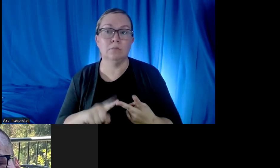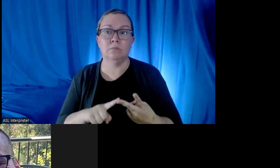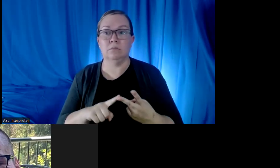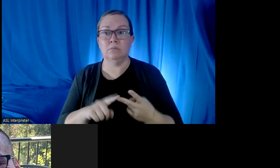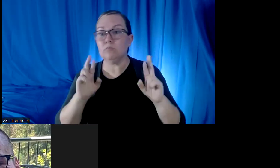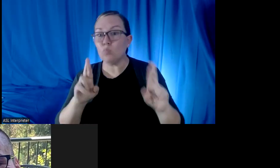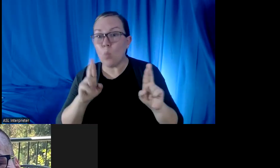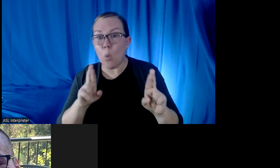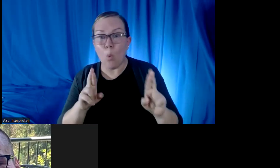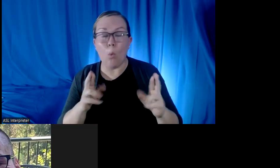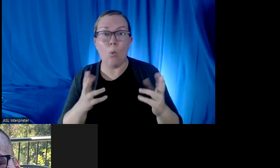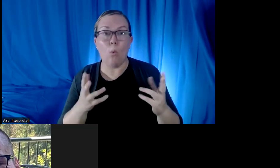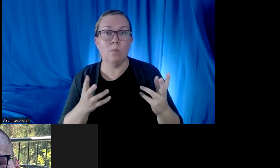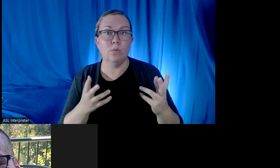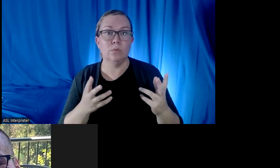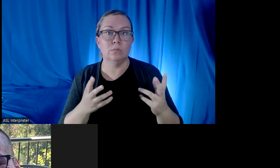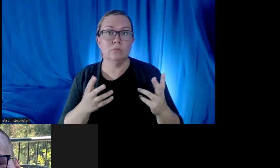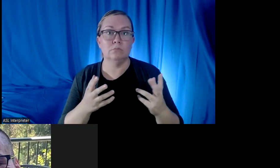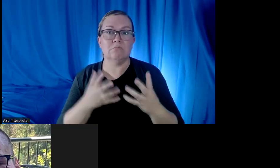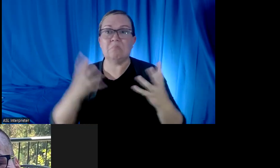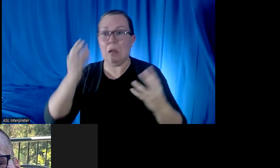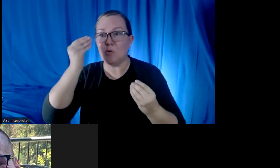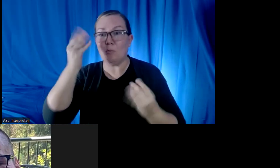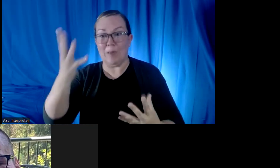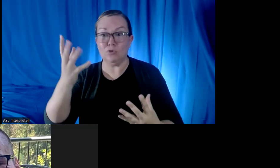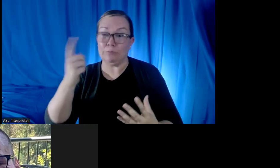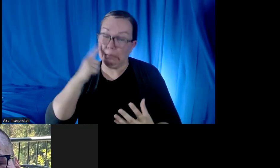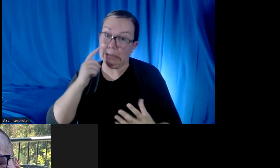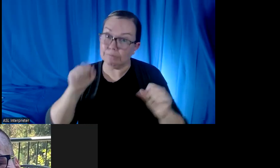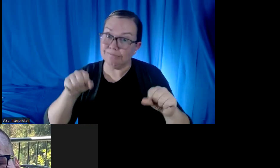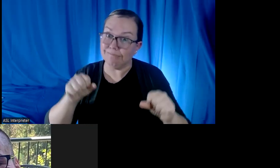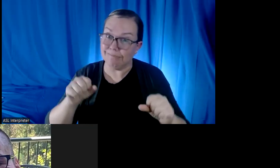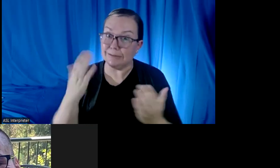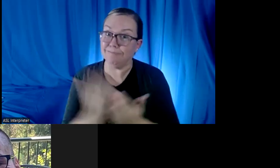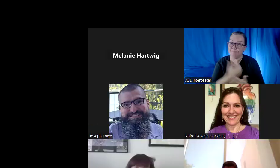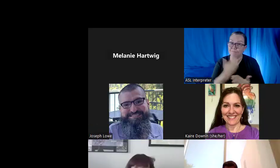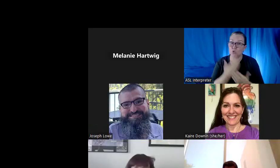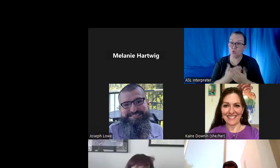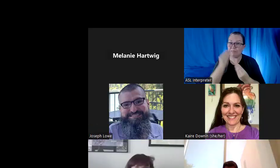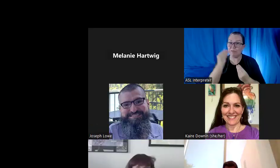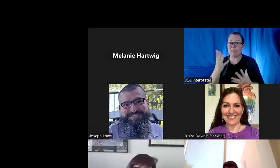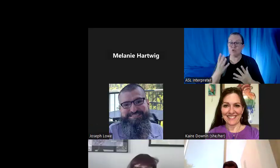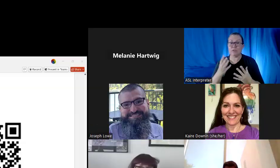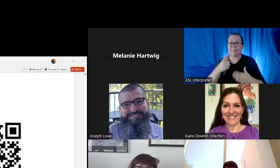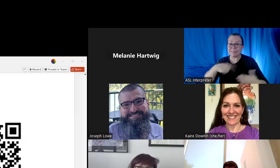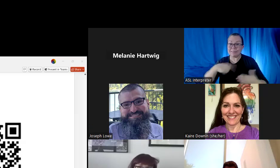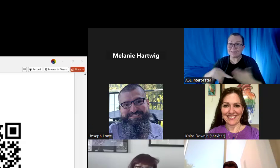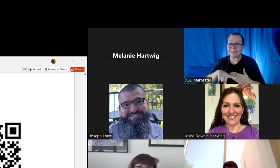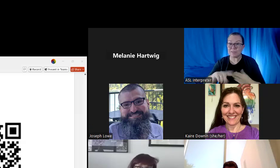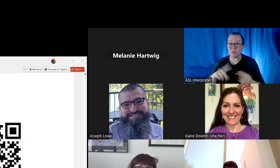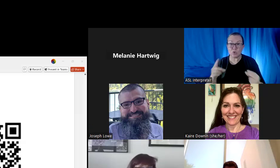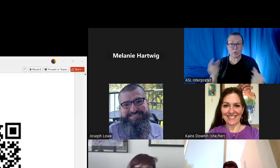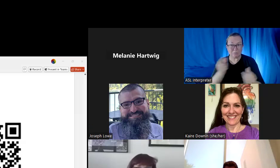it was as informational for you as I think it was. Quick advertisement for next week